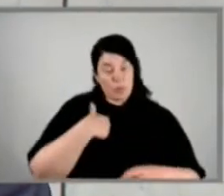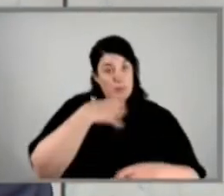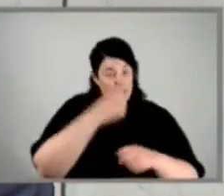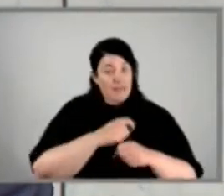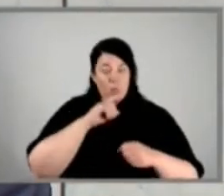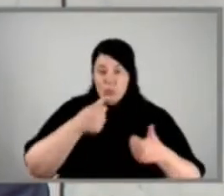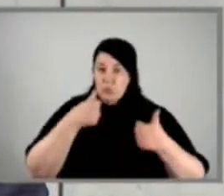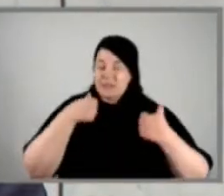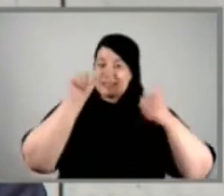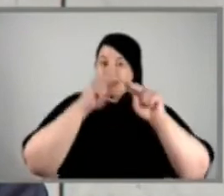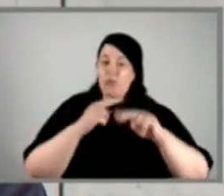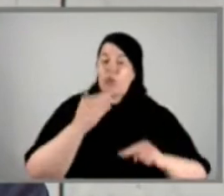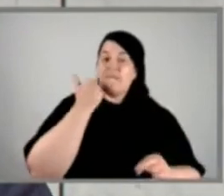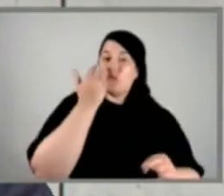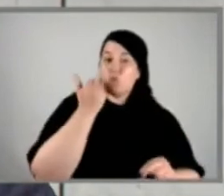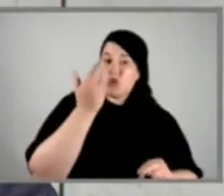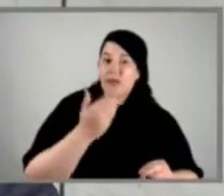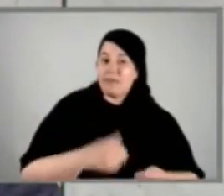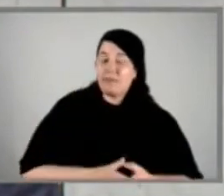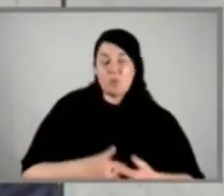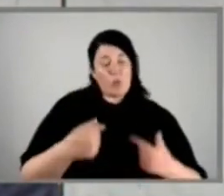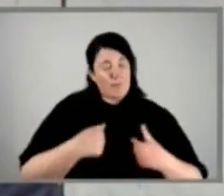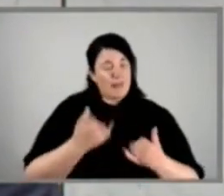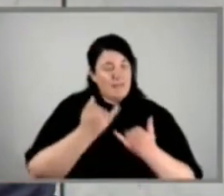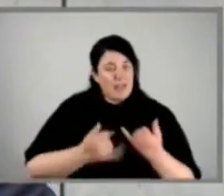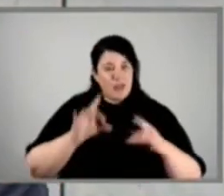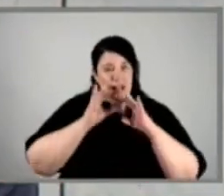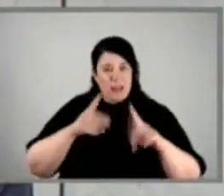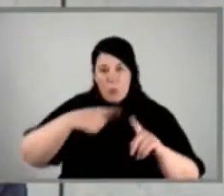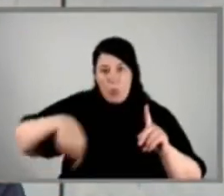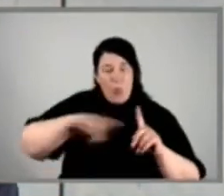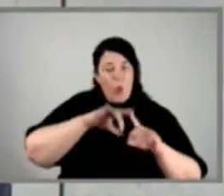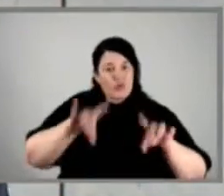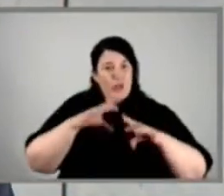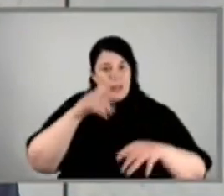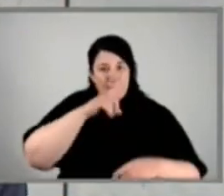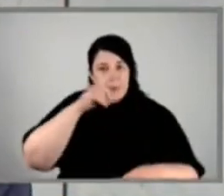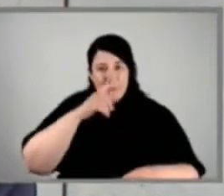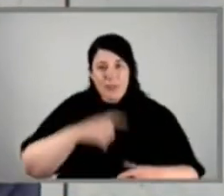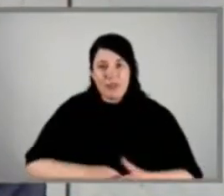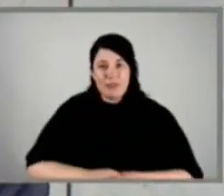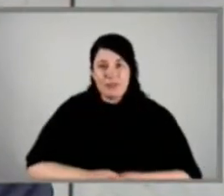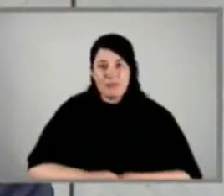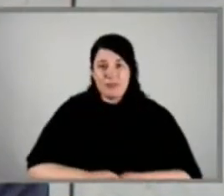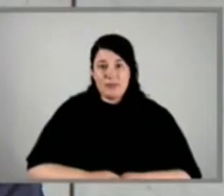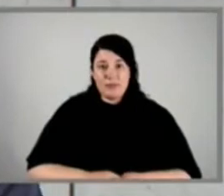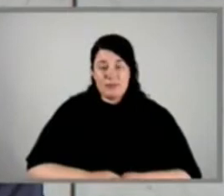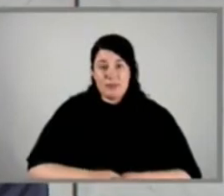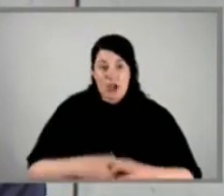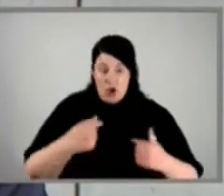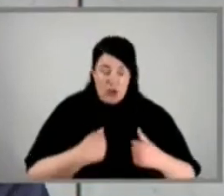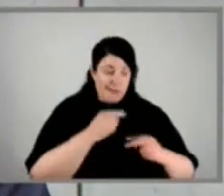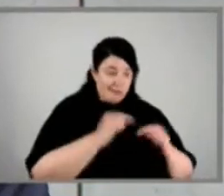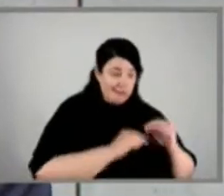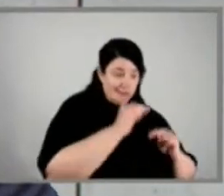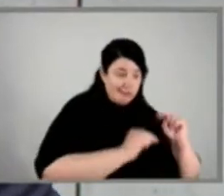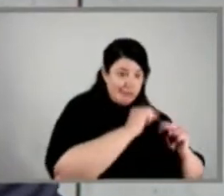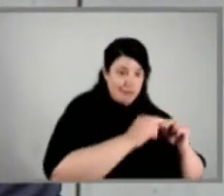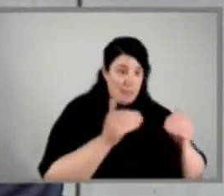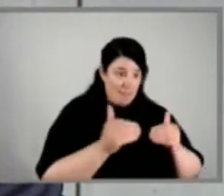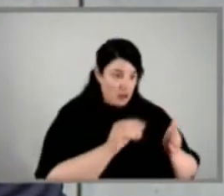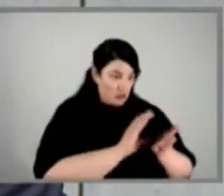future. And so I've been really clear with Australians. And that unless I can tell you what it's going to cost you, unless I can set out that plan for how it's